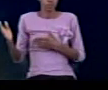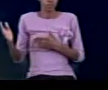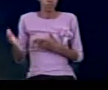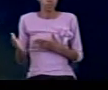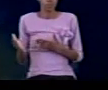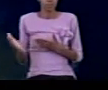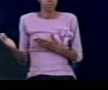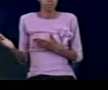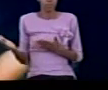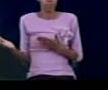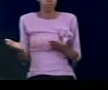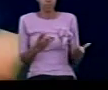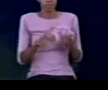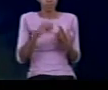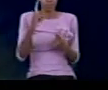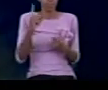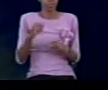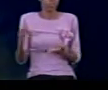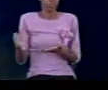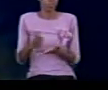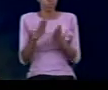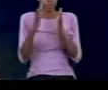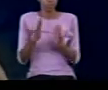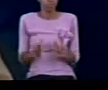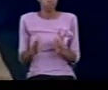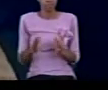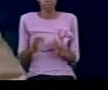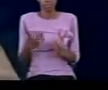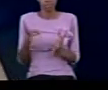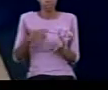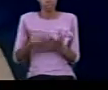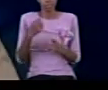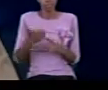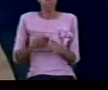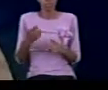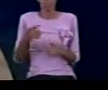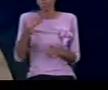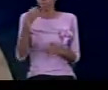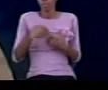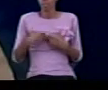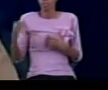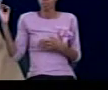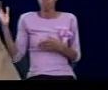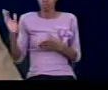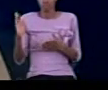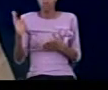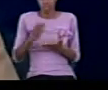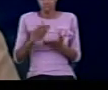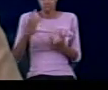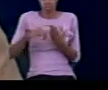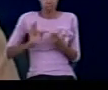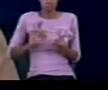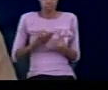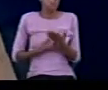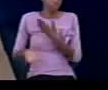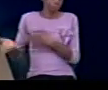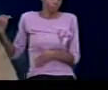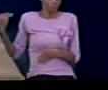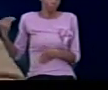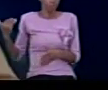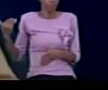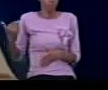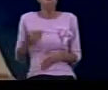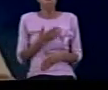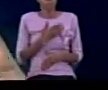month, who has been with us before, who has ministered to us before. He enjoyed what he saw,